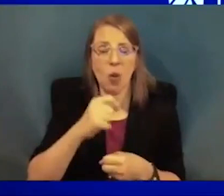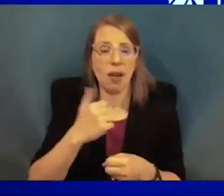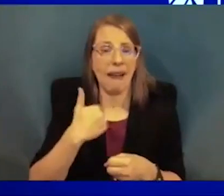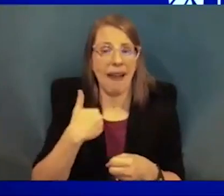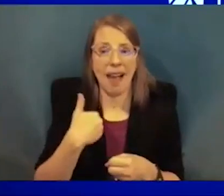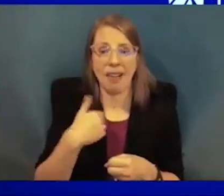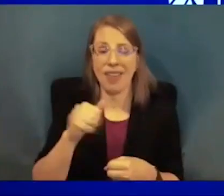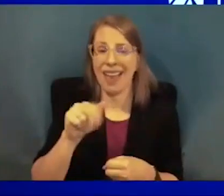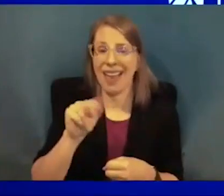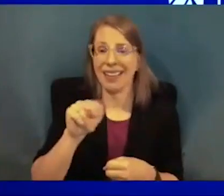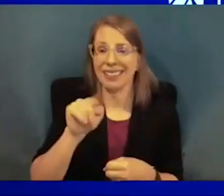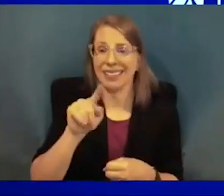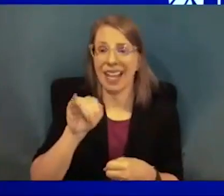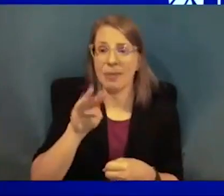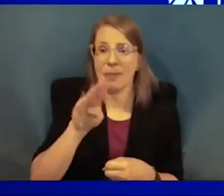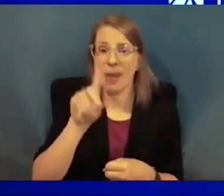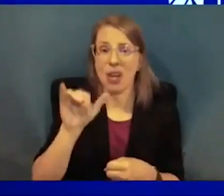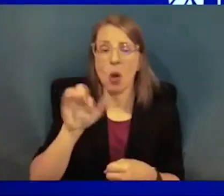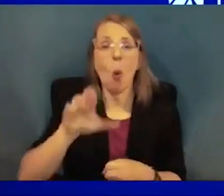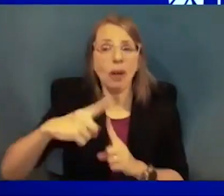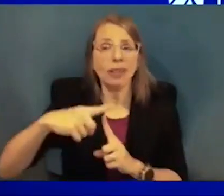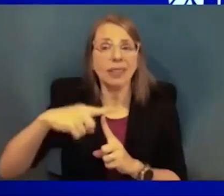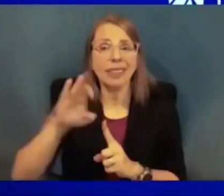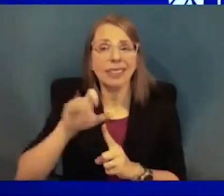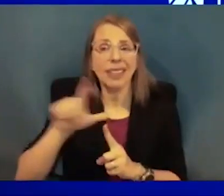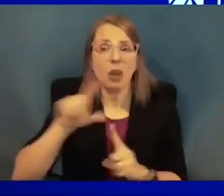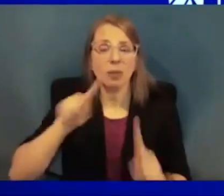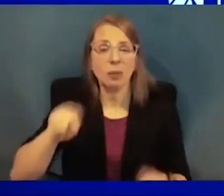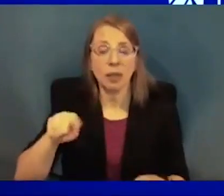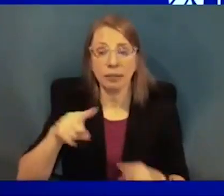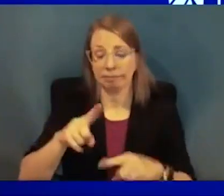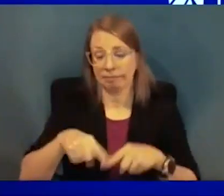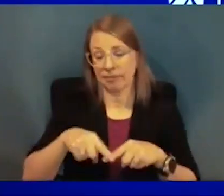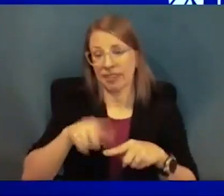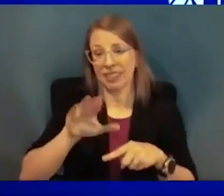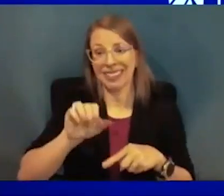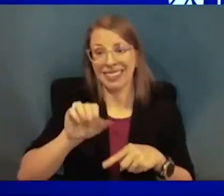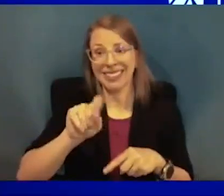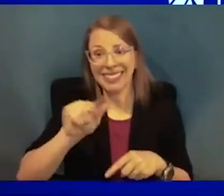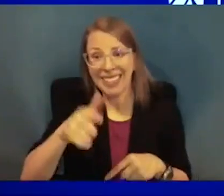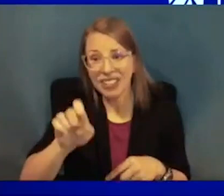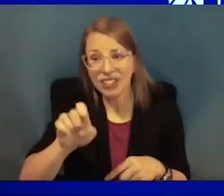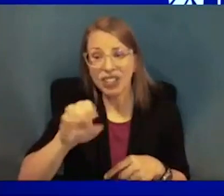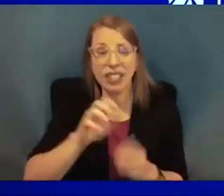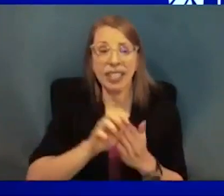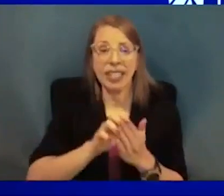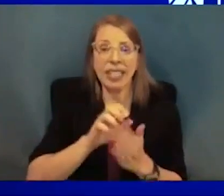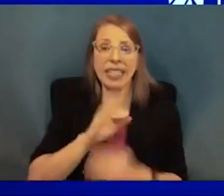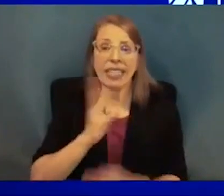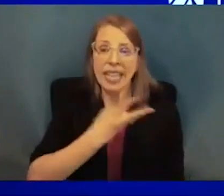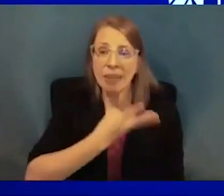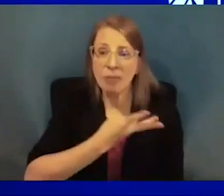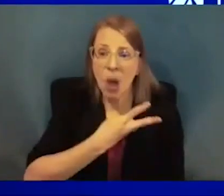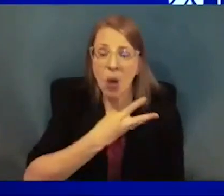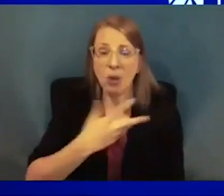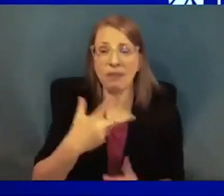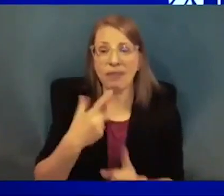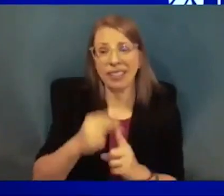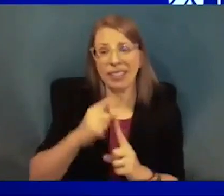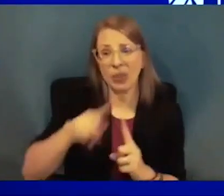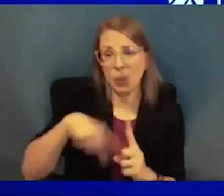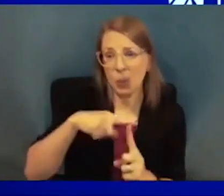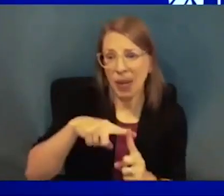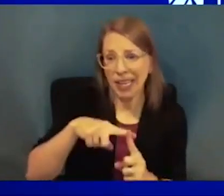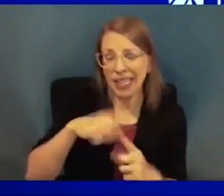of that depends on what stage of chemo are you in, when exactly did you get the vaccine, what is the immunosuppression that